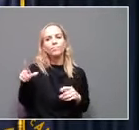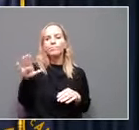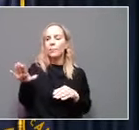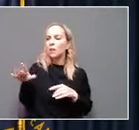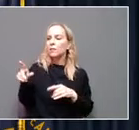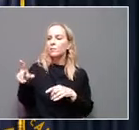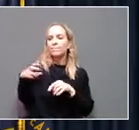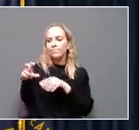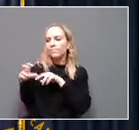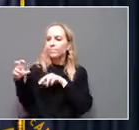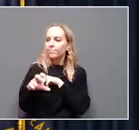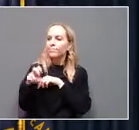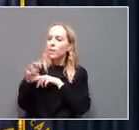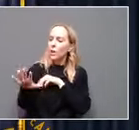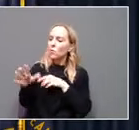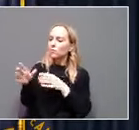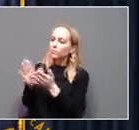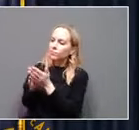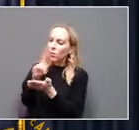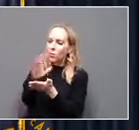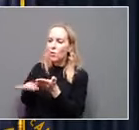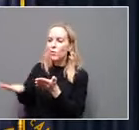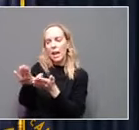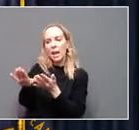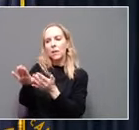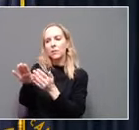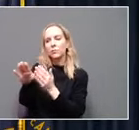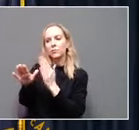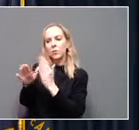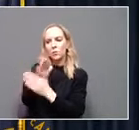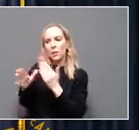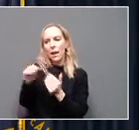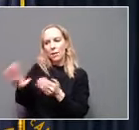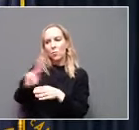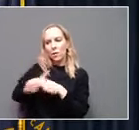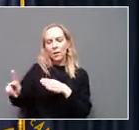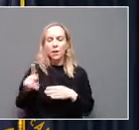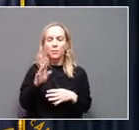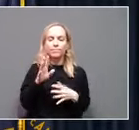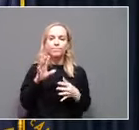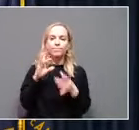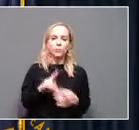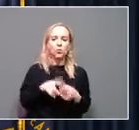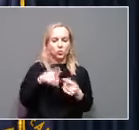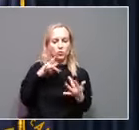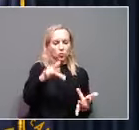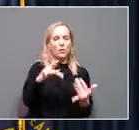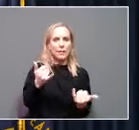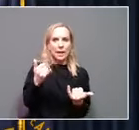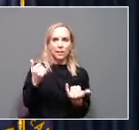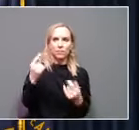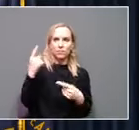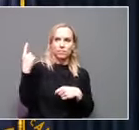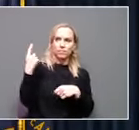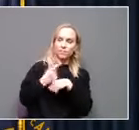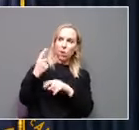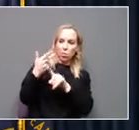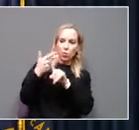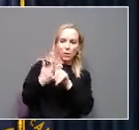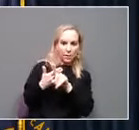to their profession. Speaking of those tornadoes, today marks 3 months since the deadly